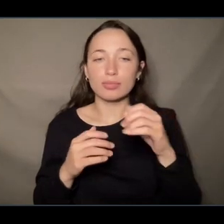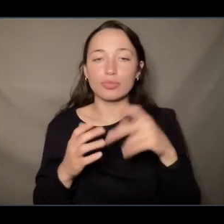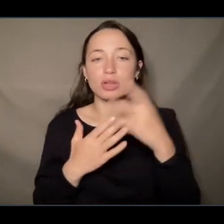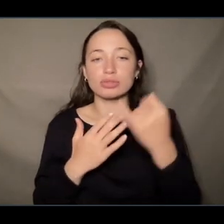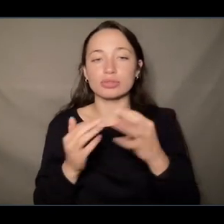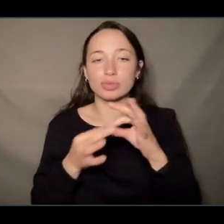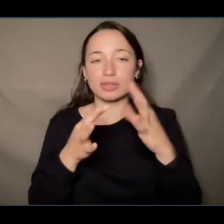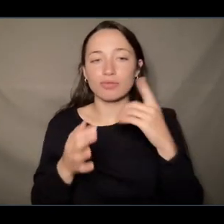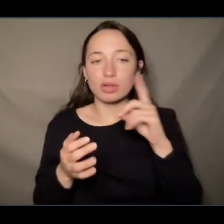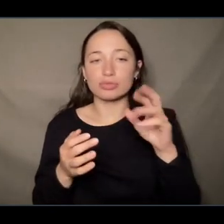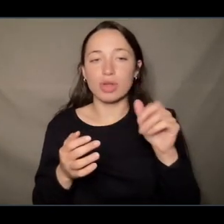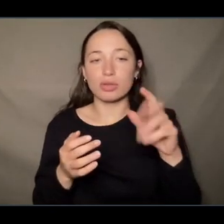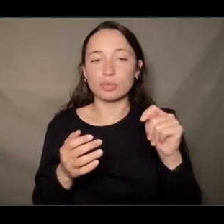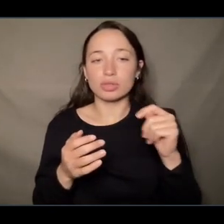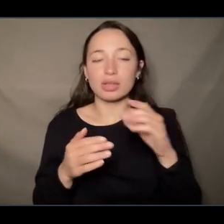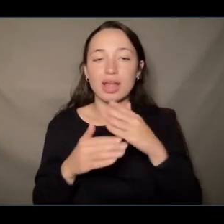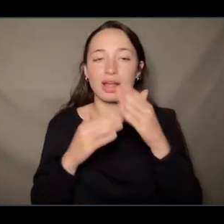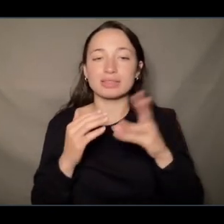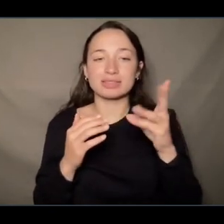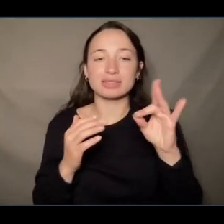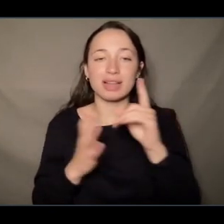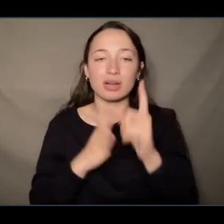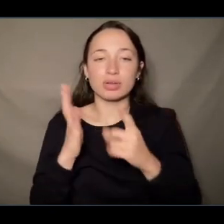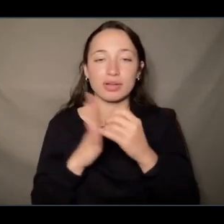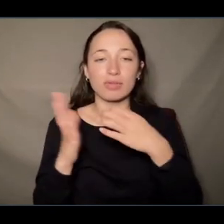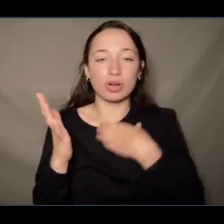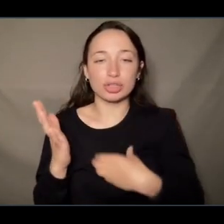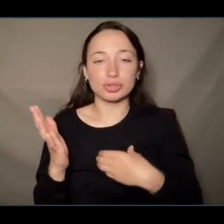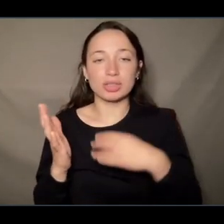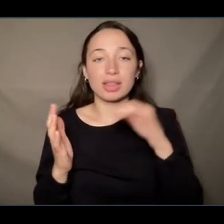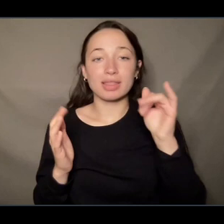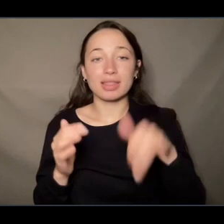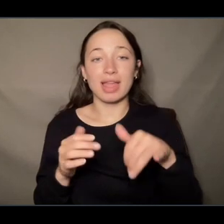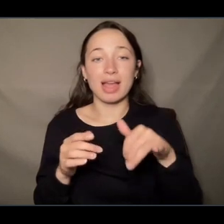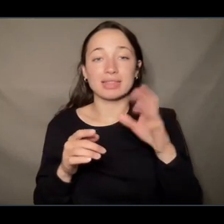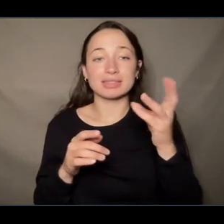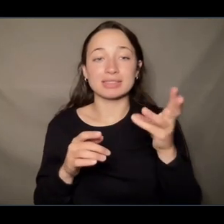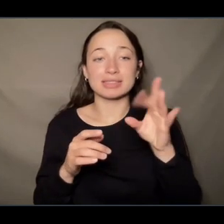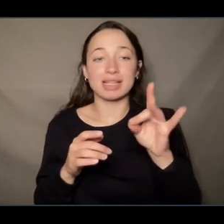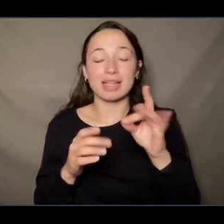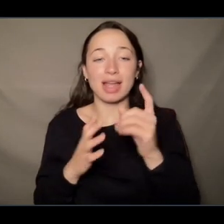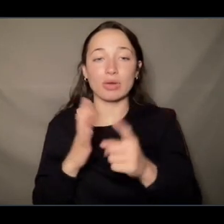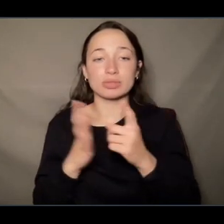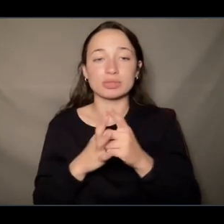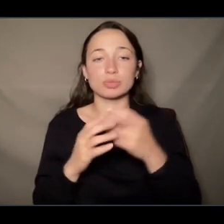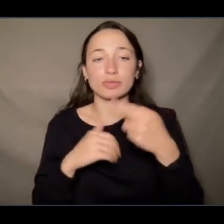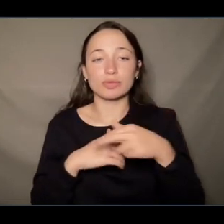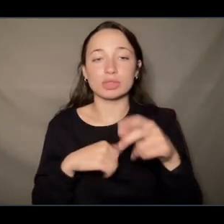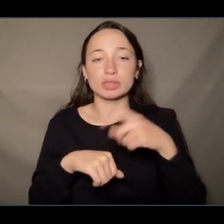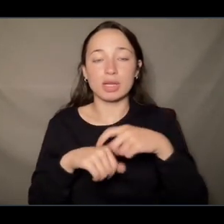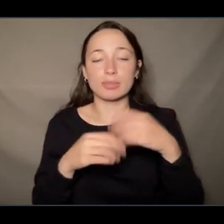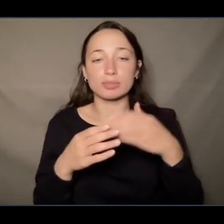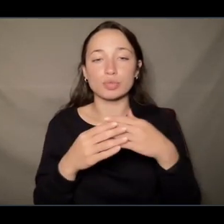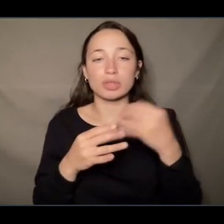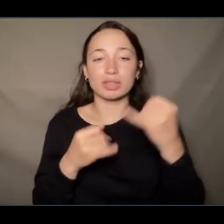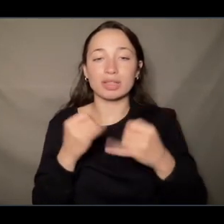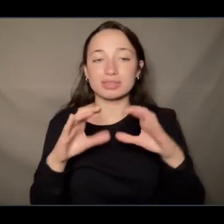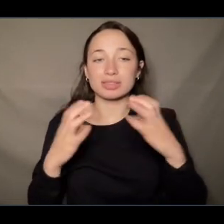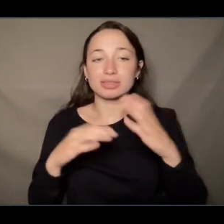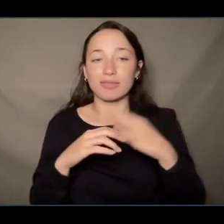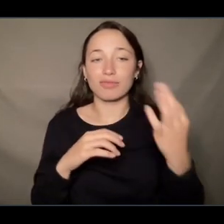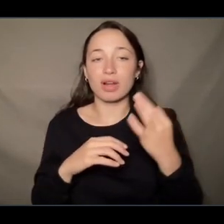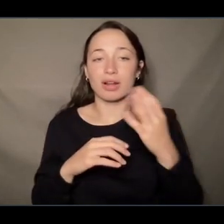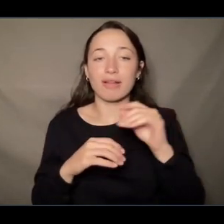project coordinator for Dracut of End 68 Hours of Hunger. And that 68 hours refers to the time between the